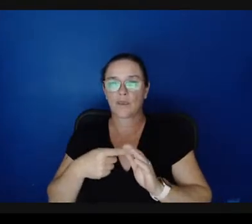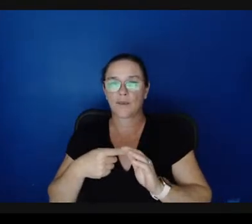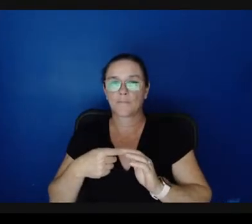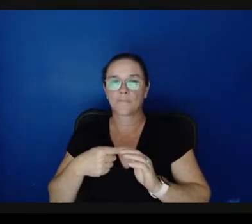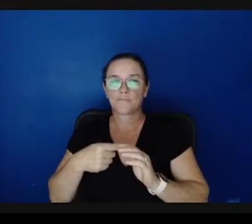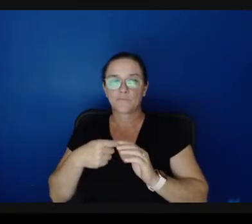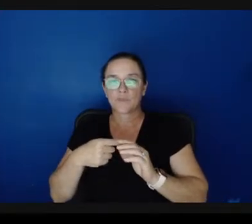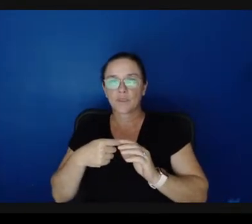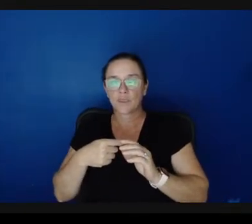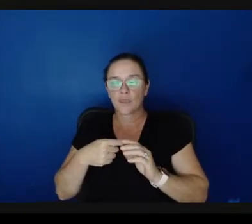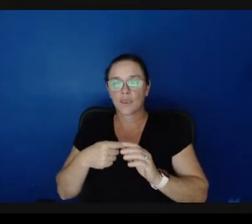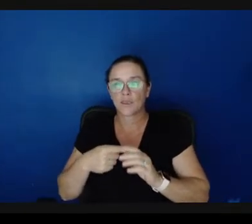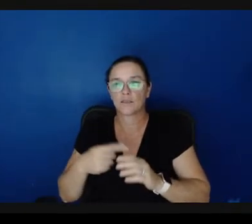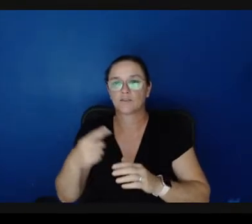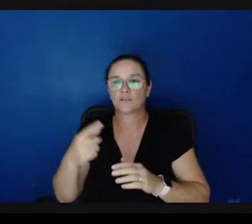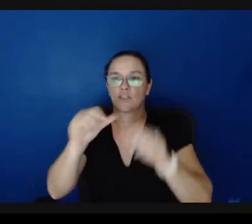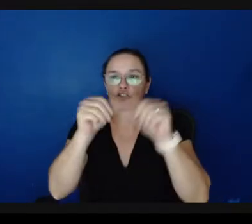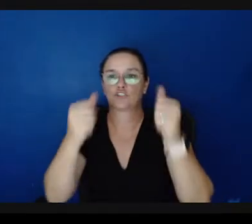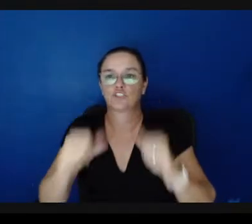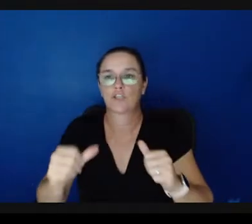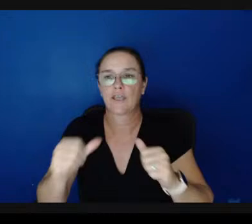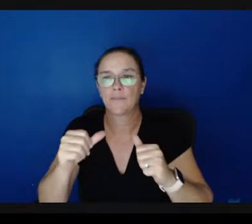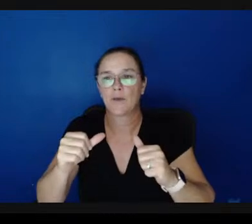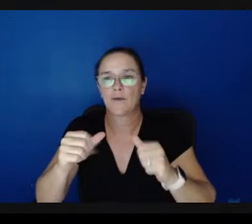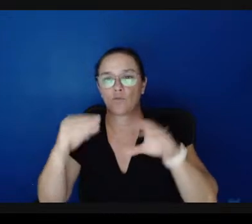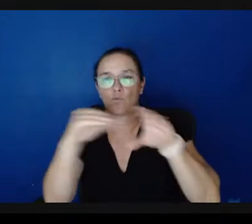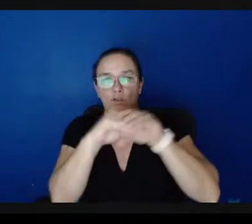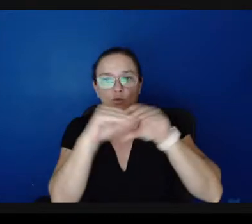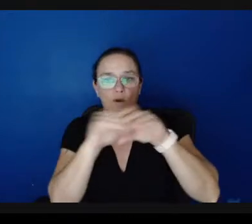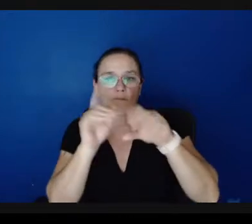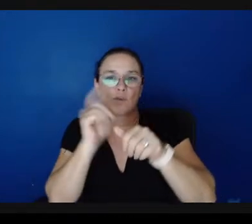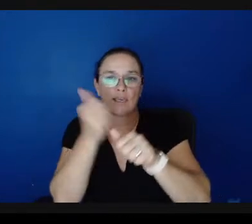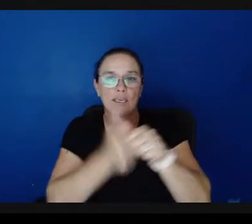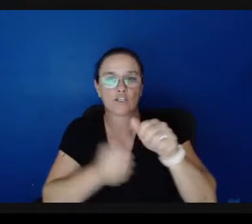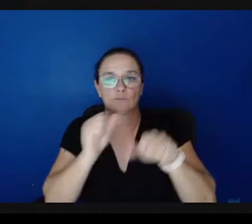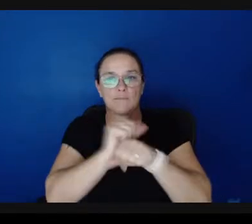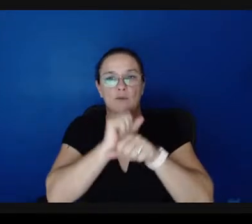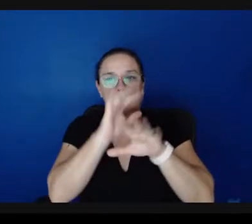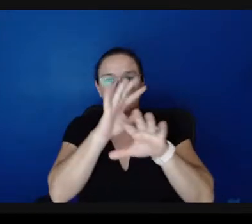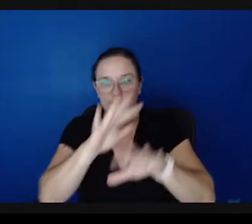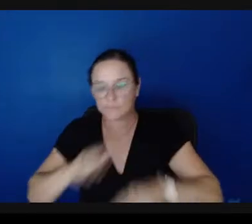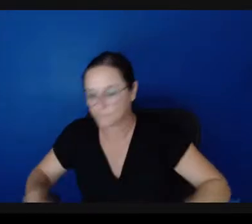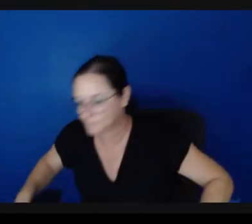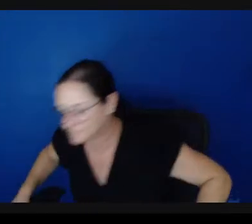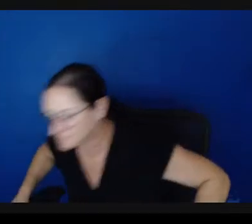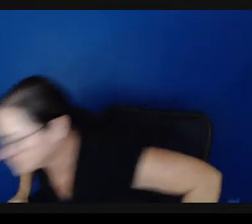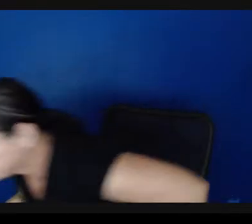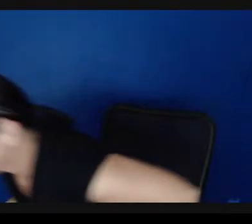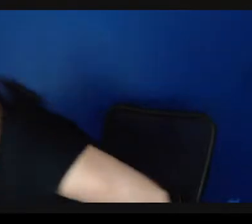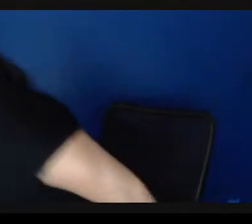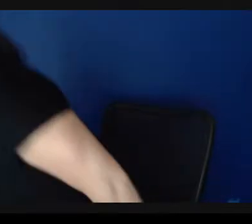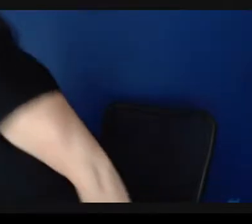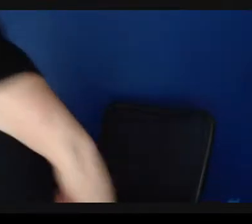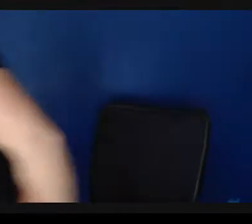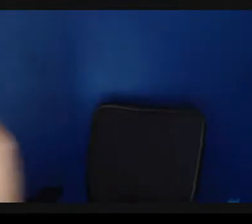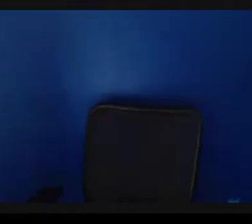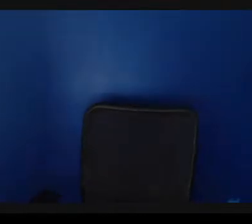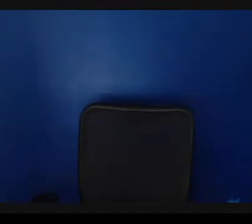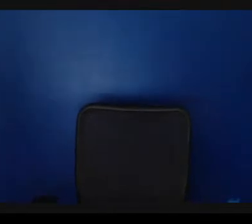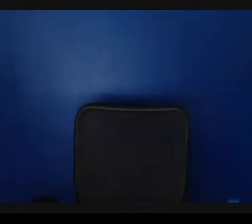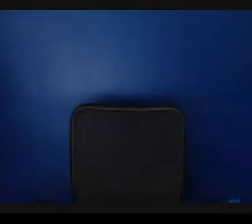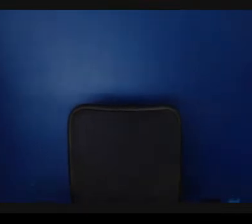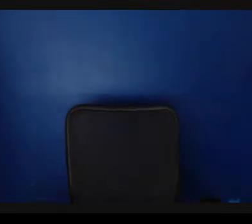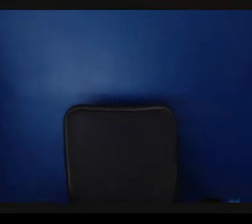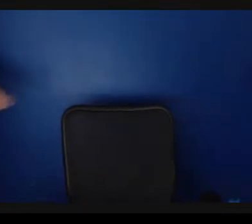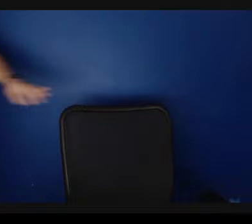magma reservoirs within each mountain. So Mauna Loa is thought to have this very long dike, right, that